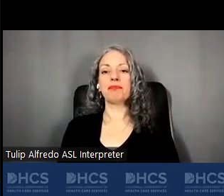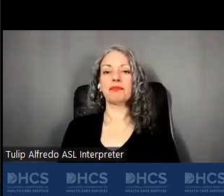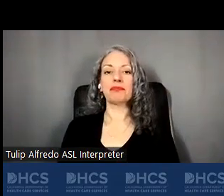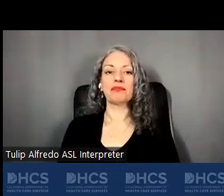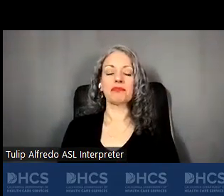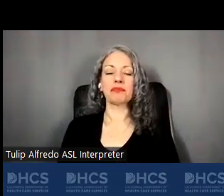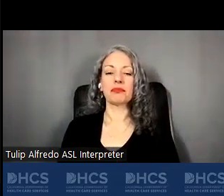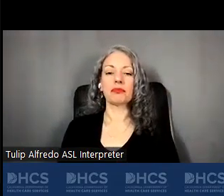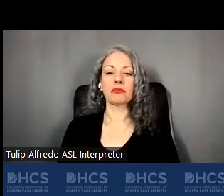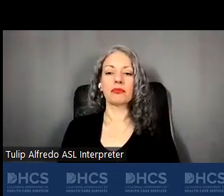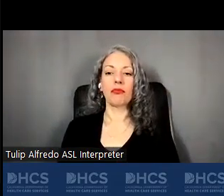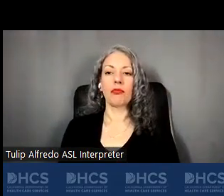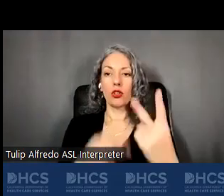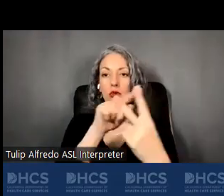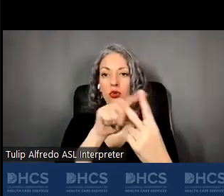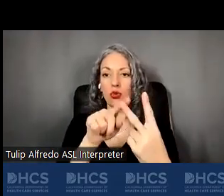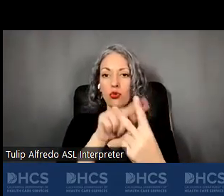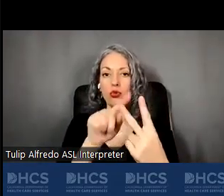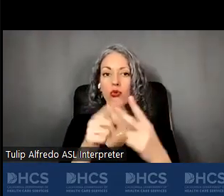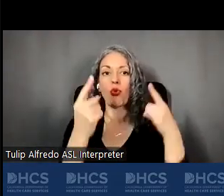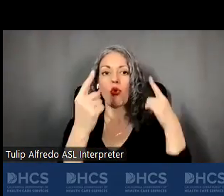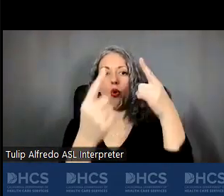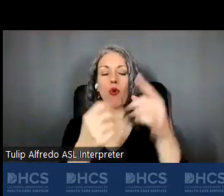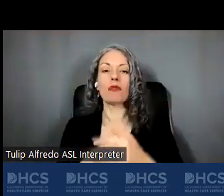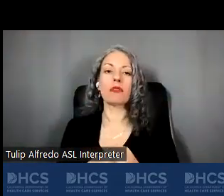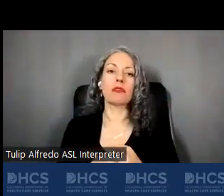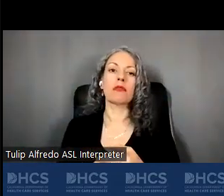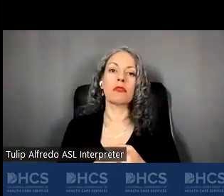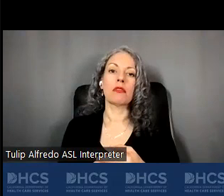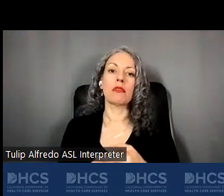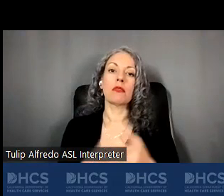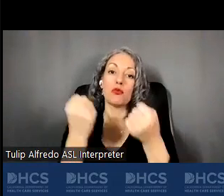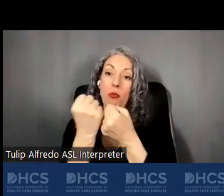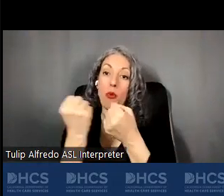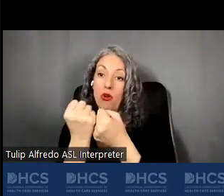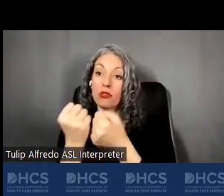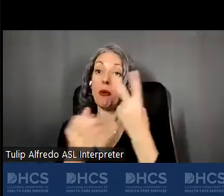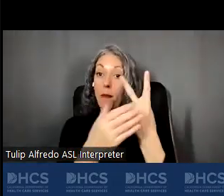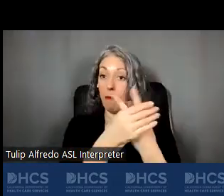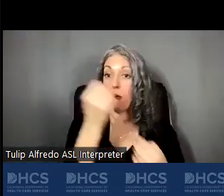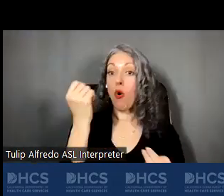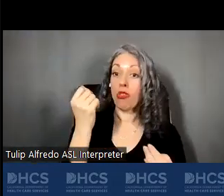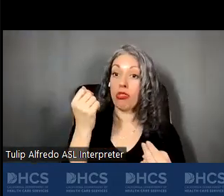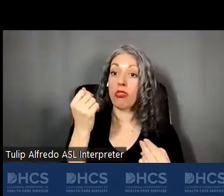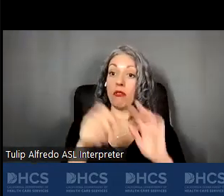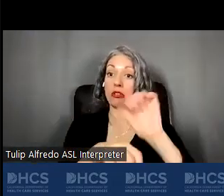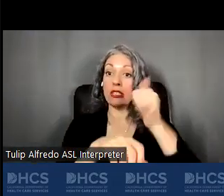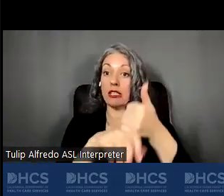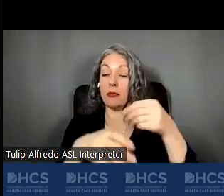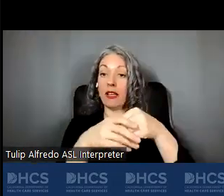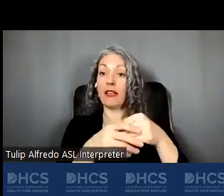quickly, two key initiatives, enhanced care management, community supports. Both of these are being implemented within our managed